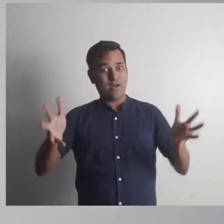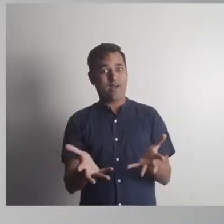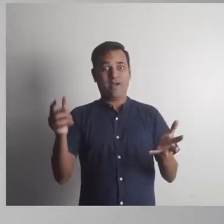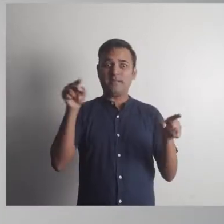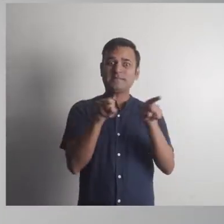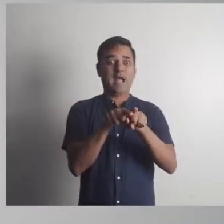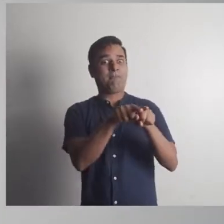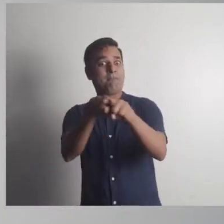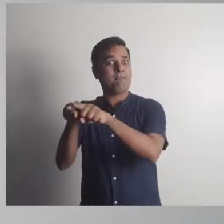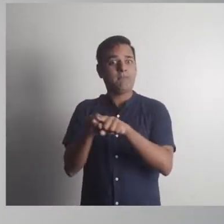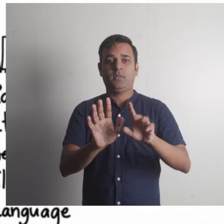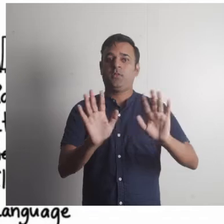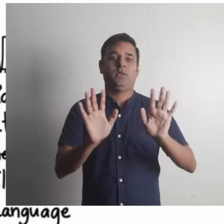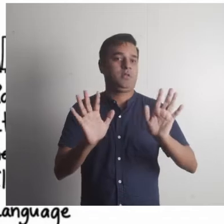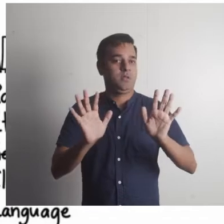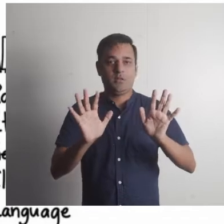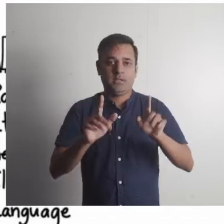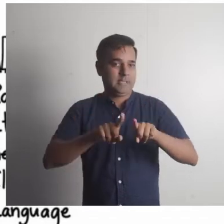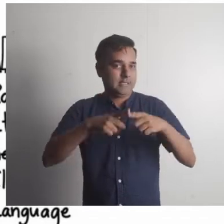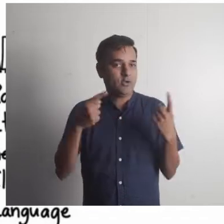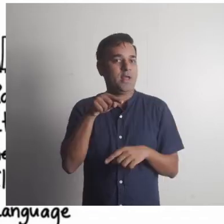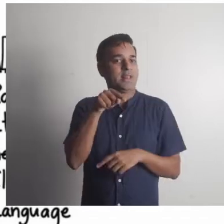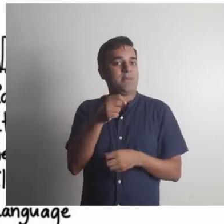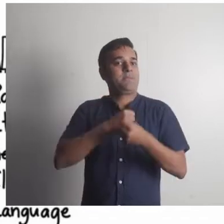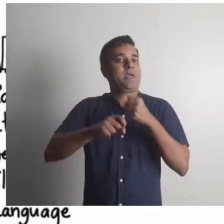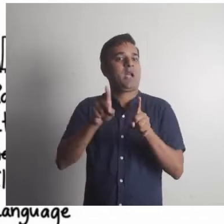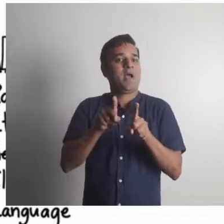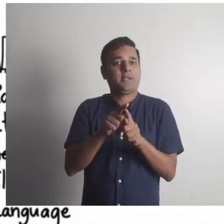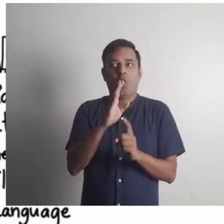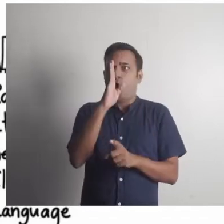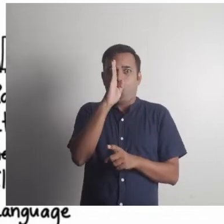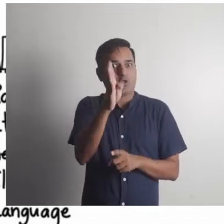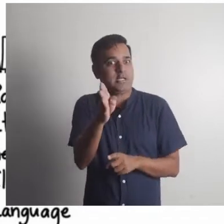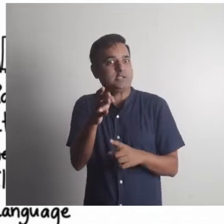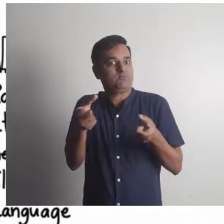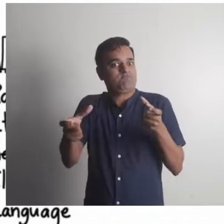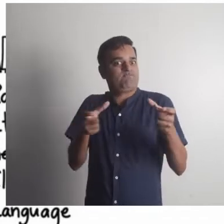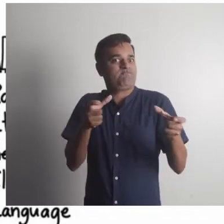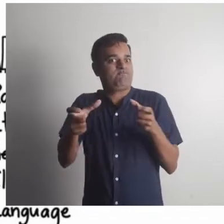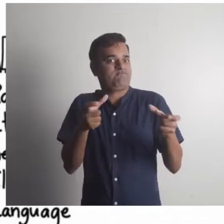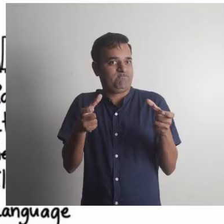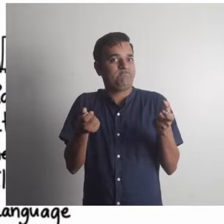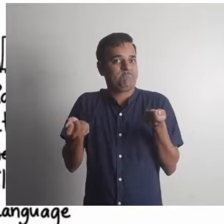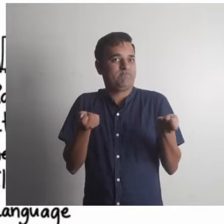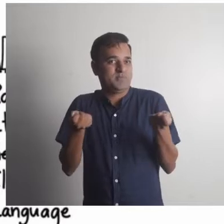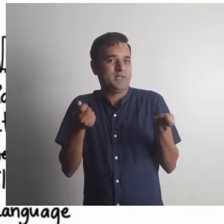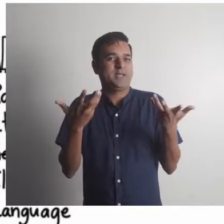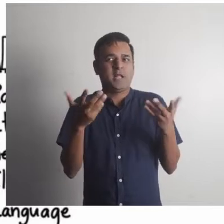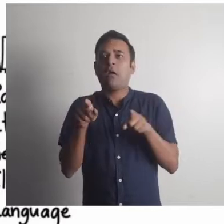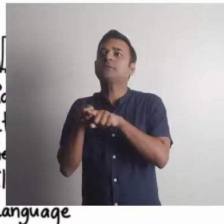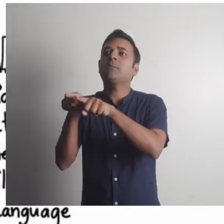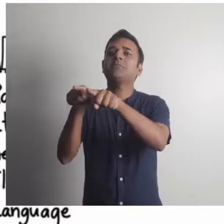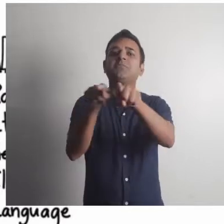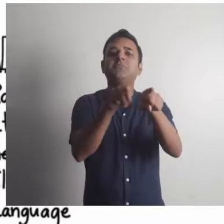and then the next slide really takes it a little bit further and breaks down intersectionality. So it gives you just that little